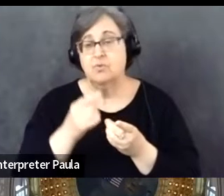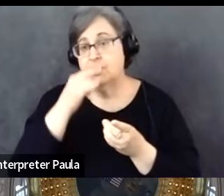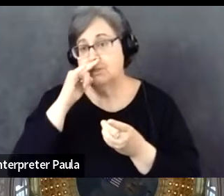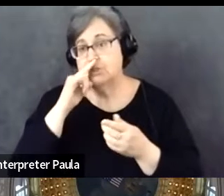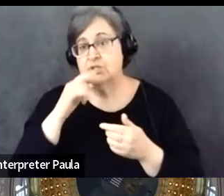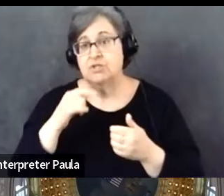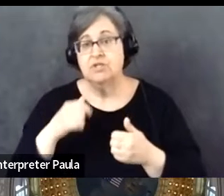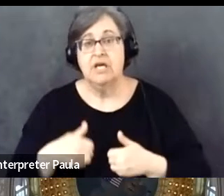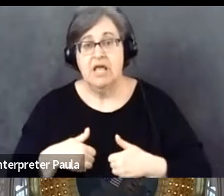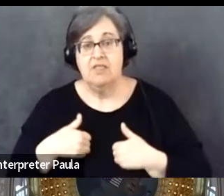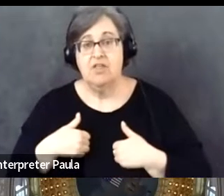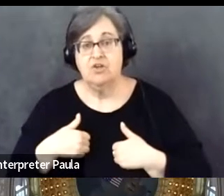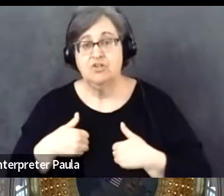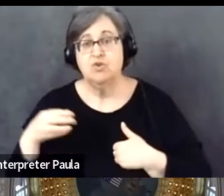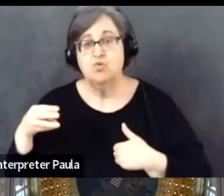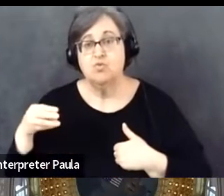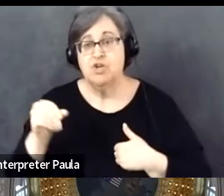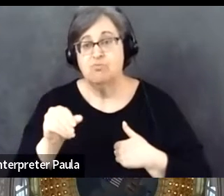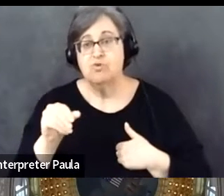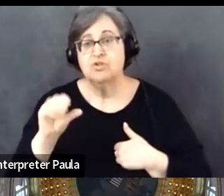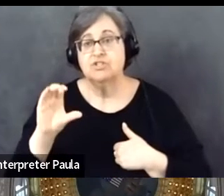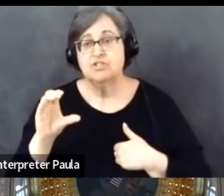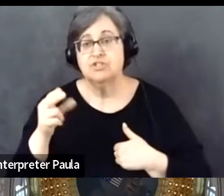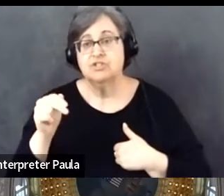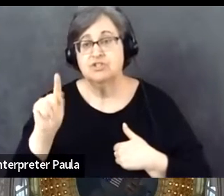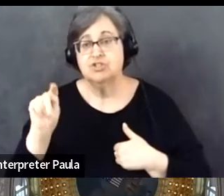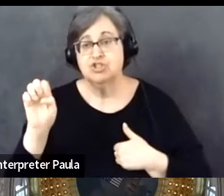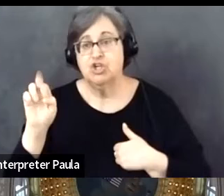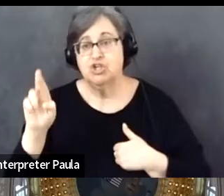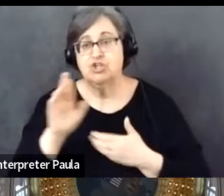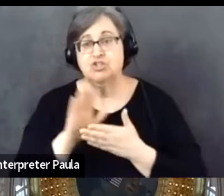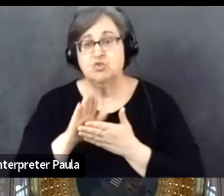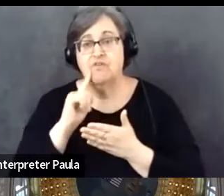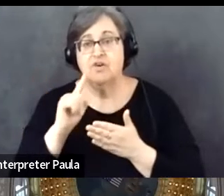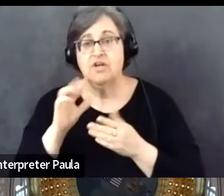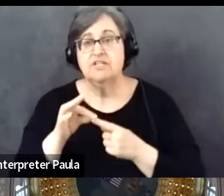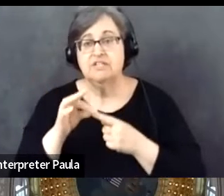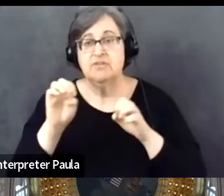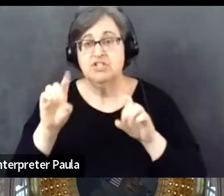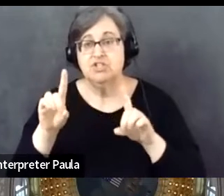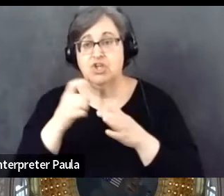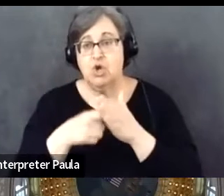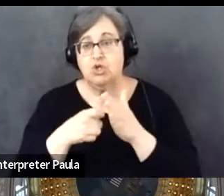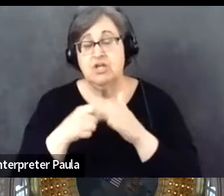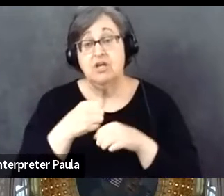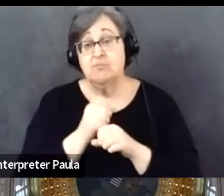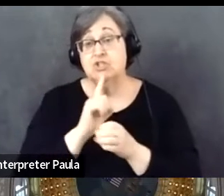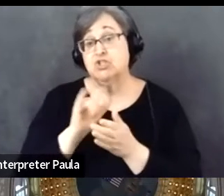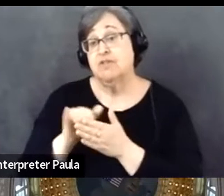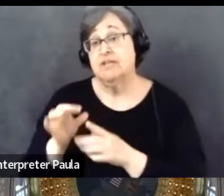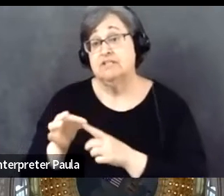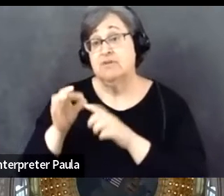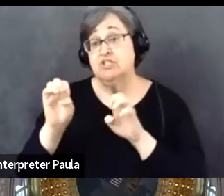resides reimburse a charter school for special education costs, so they can make sure that special